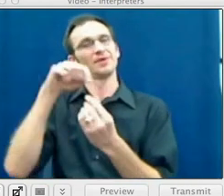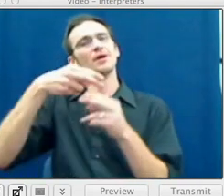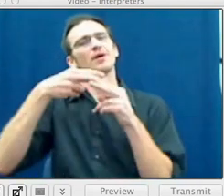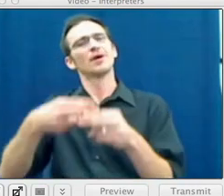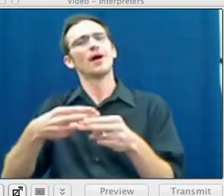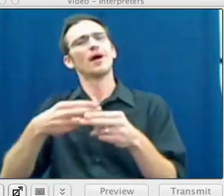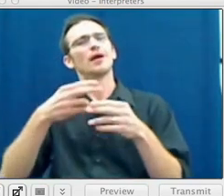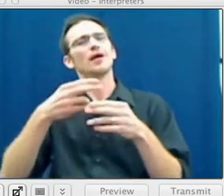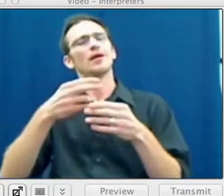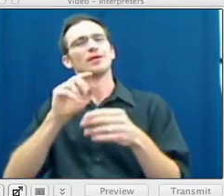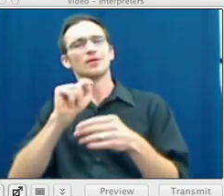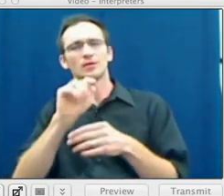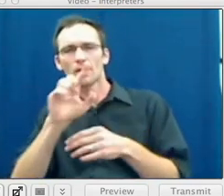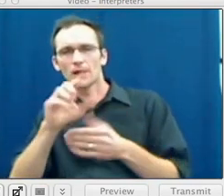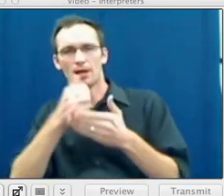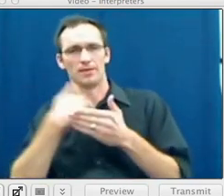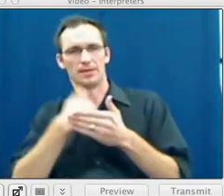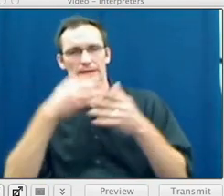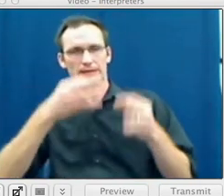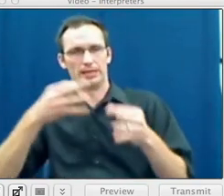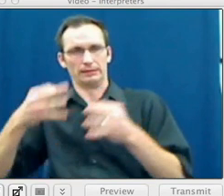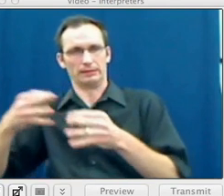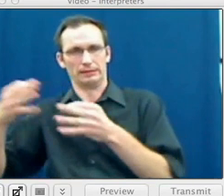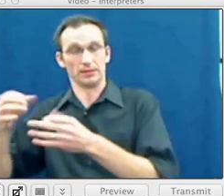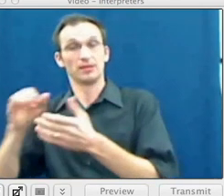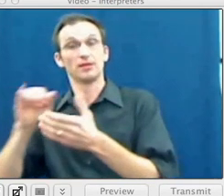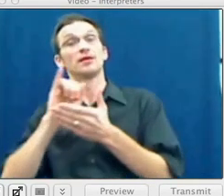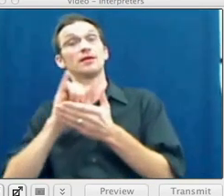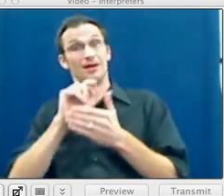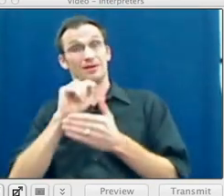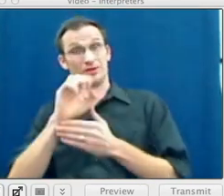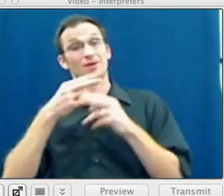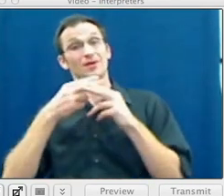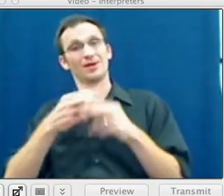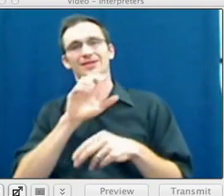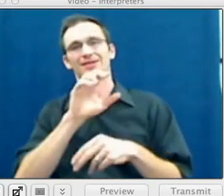which we refer to as DCCRD,